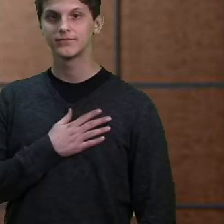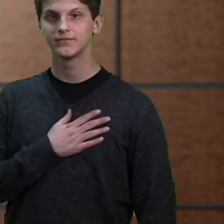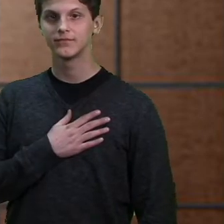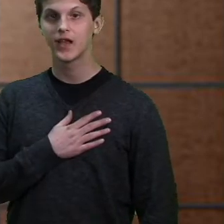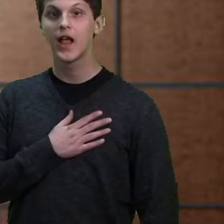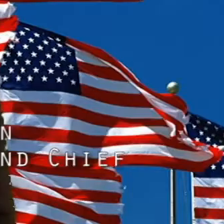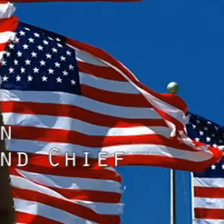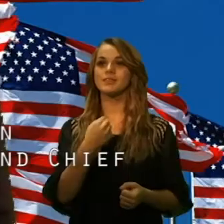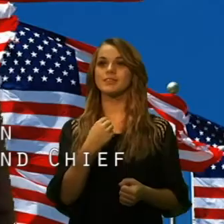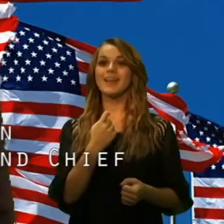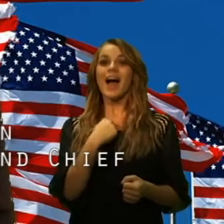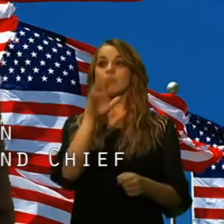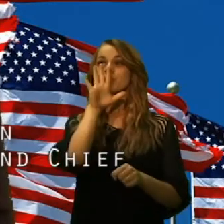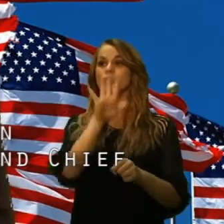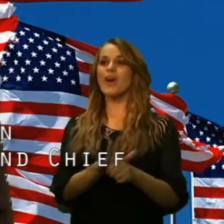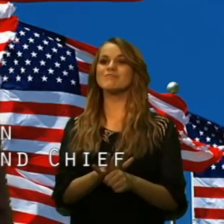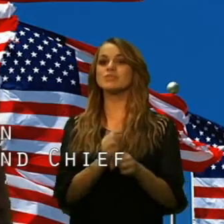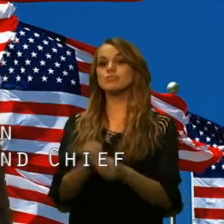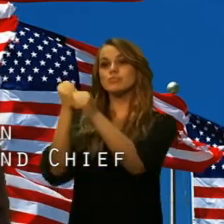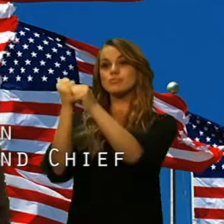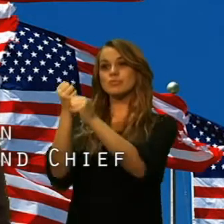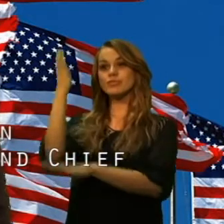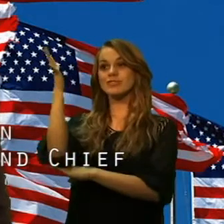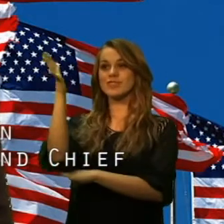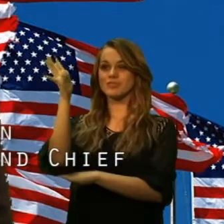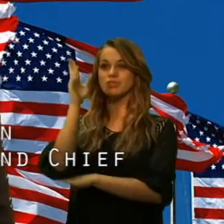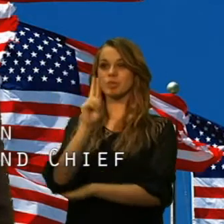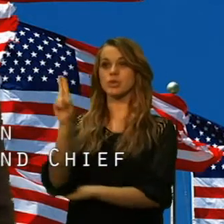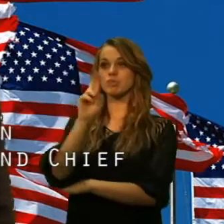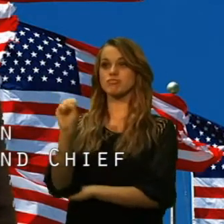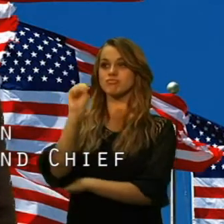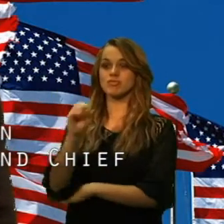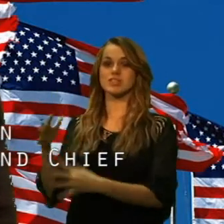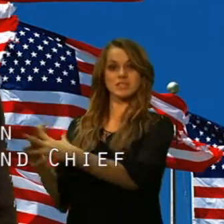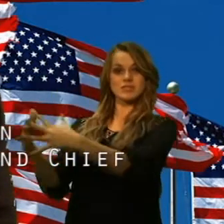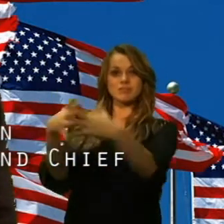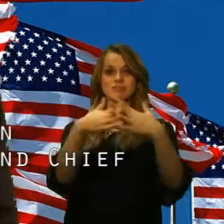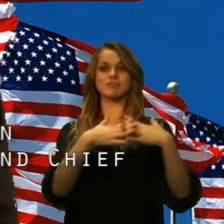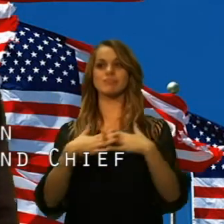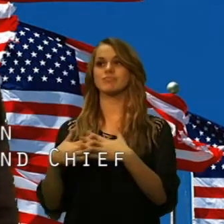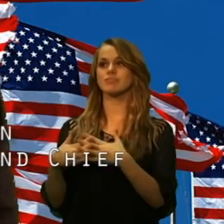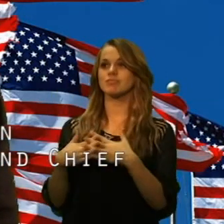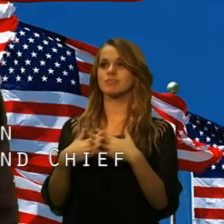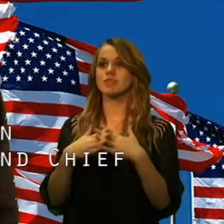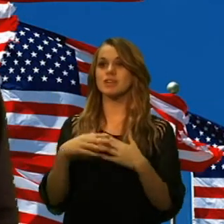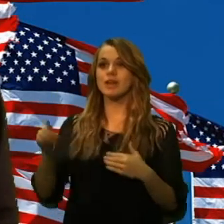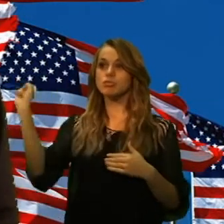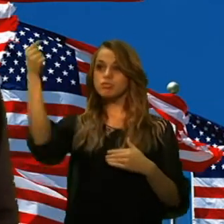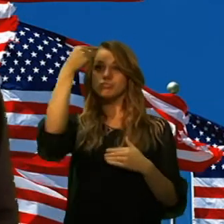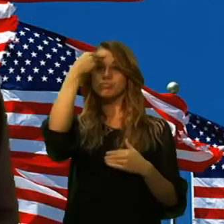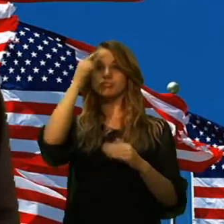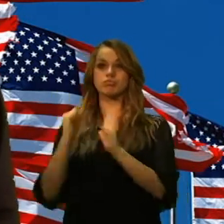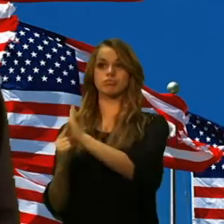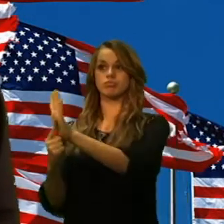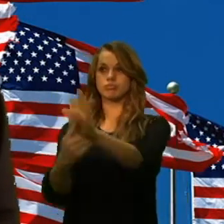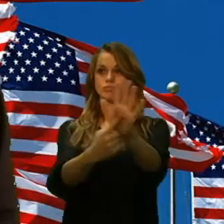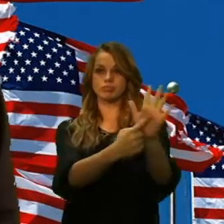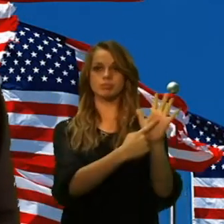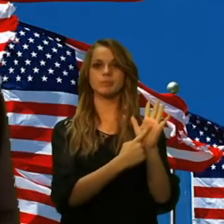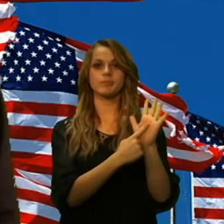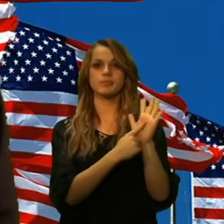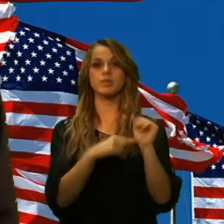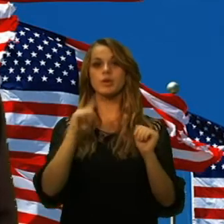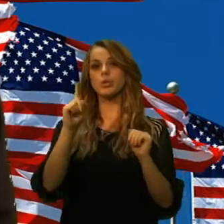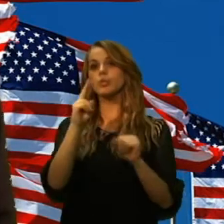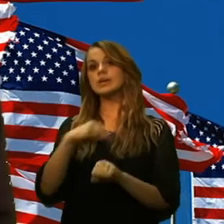Allegiance. I pledge allegiance to the flag of the United States of America and to the Republic for which it